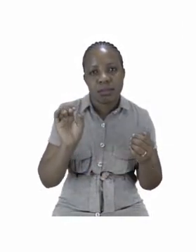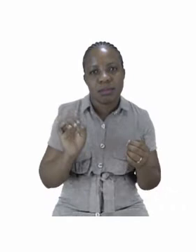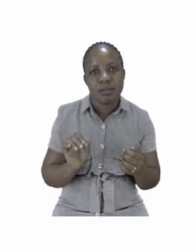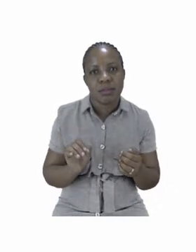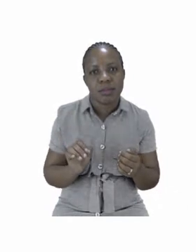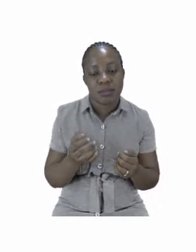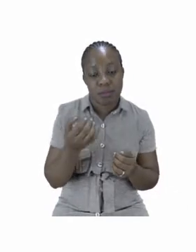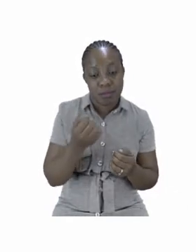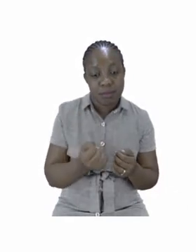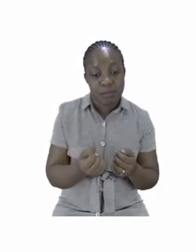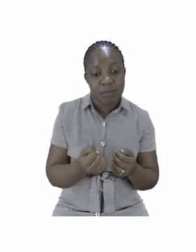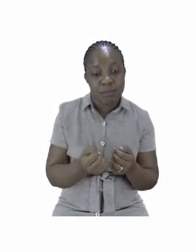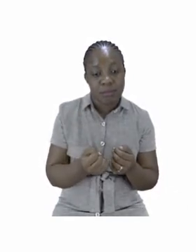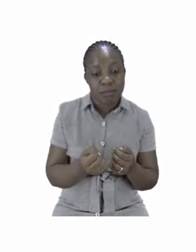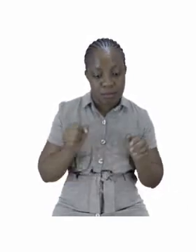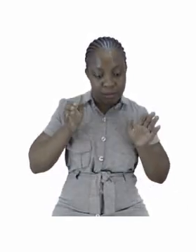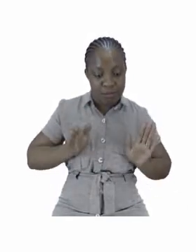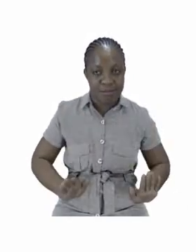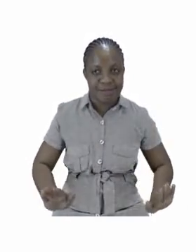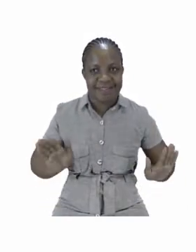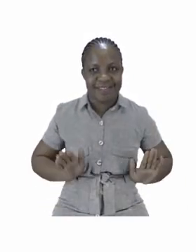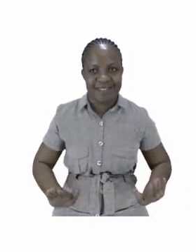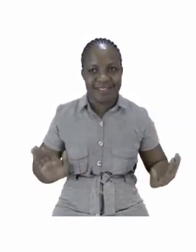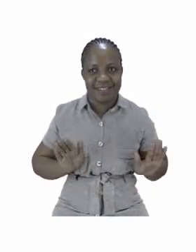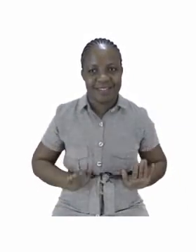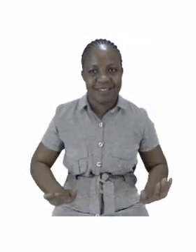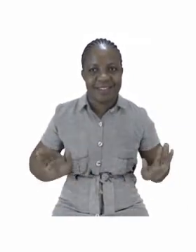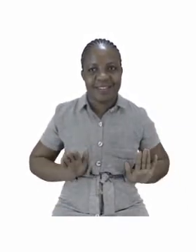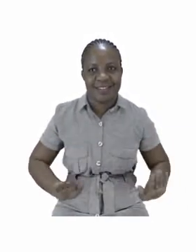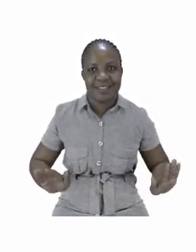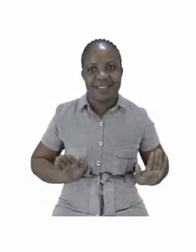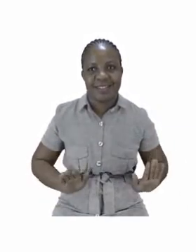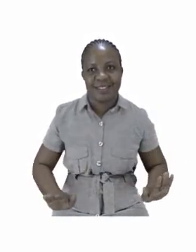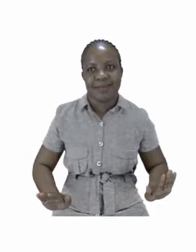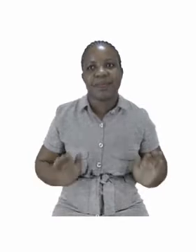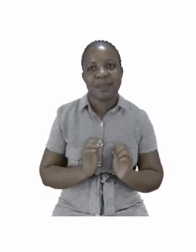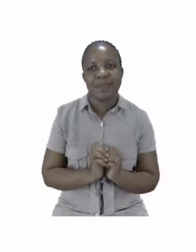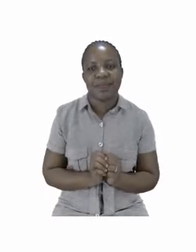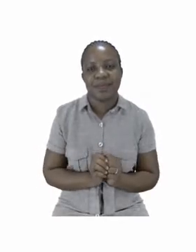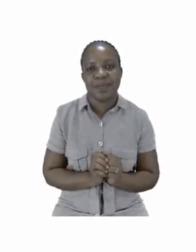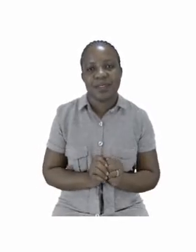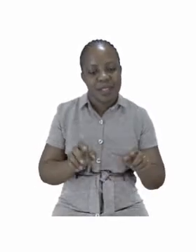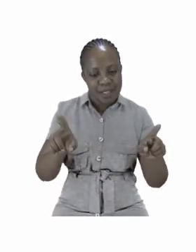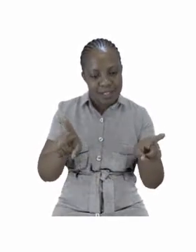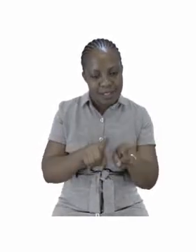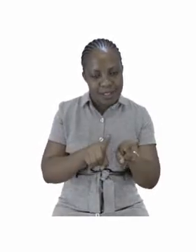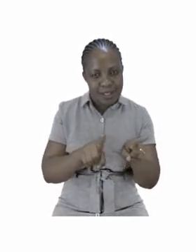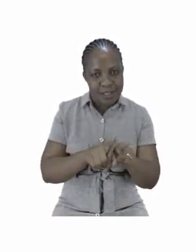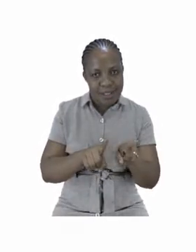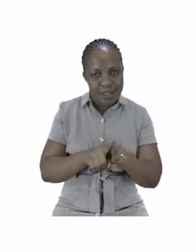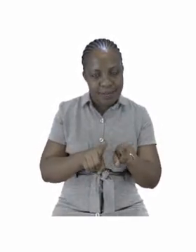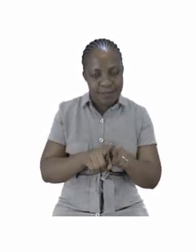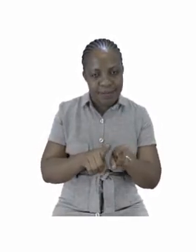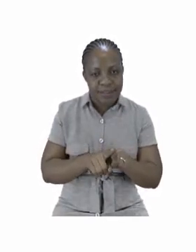we have a girl. And you are going to do the same. You are going